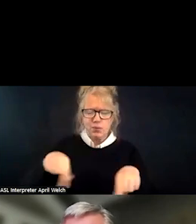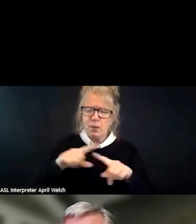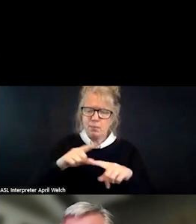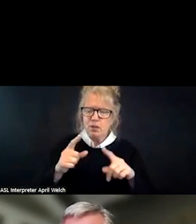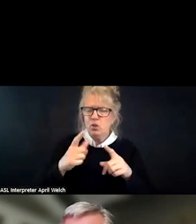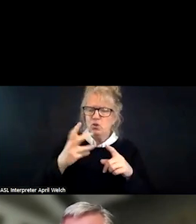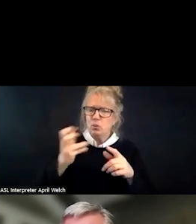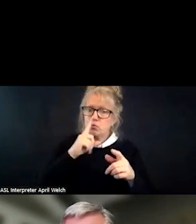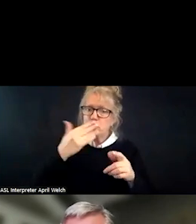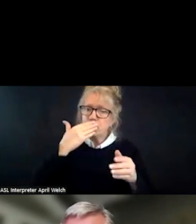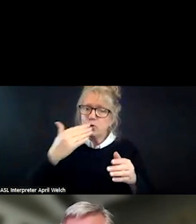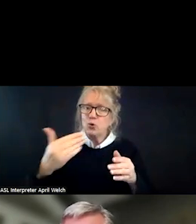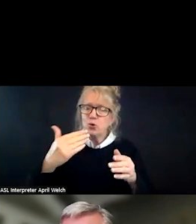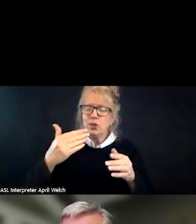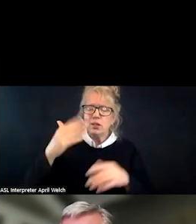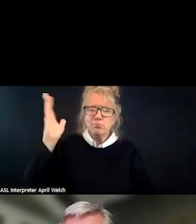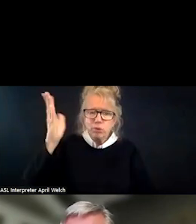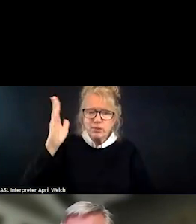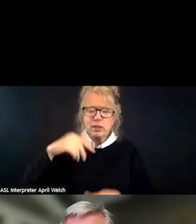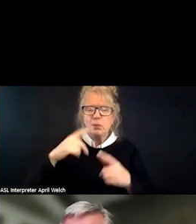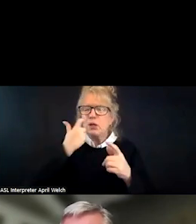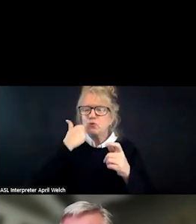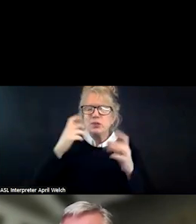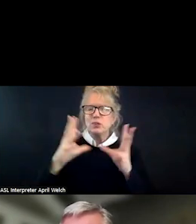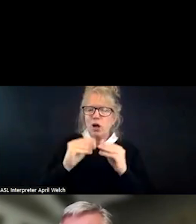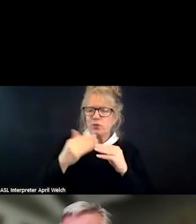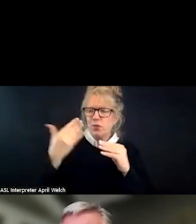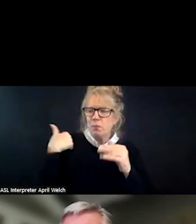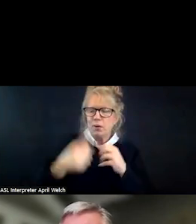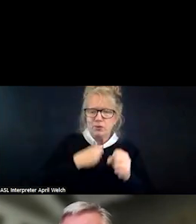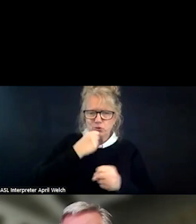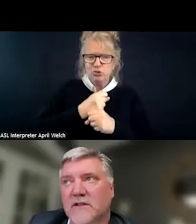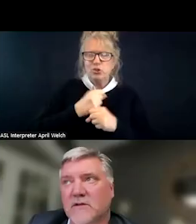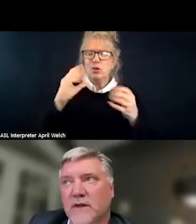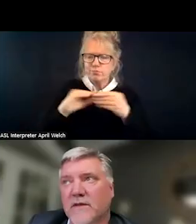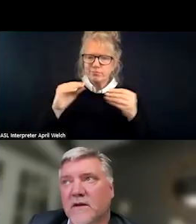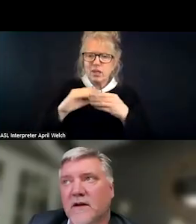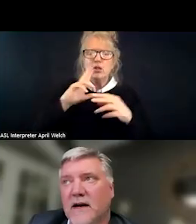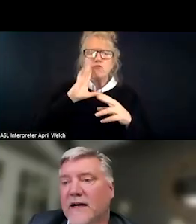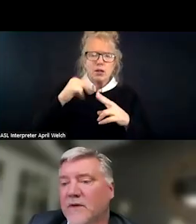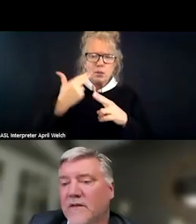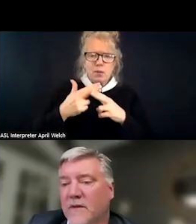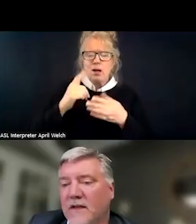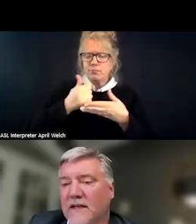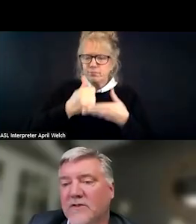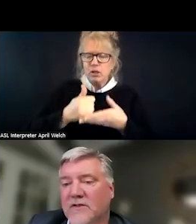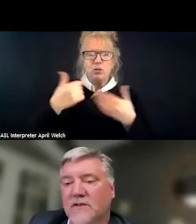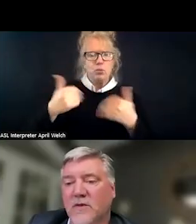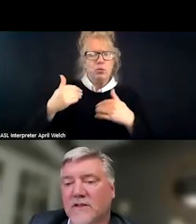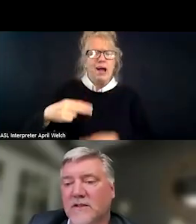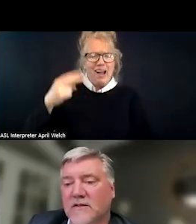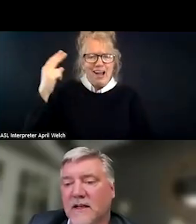There were some really good presentations at some of the recent conferences this past year talking about interventions with high risk, imminent